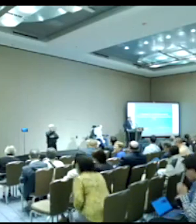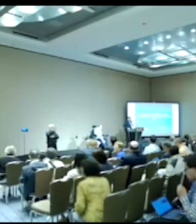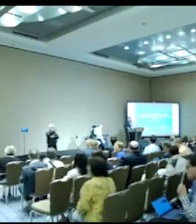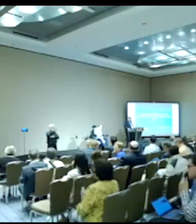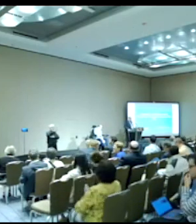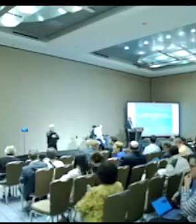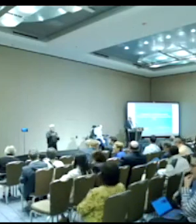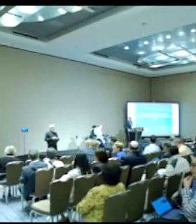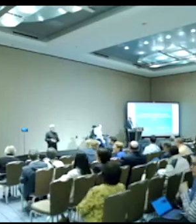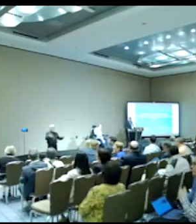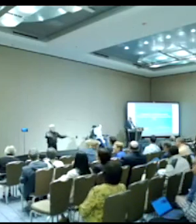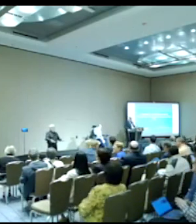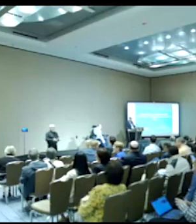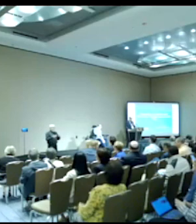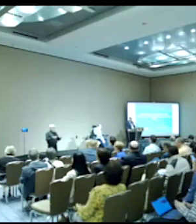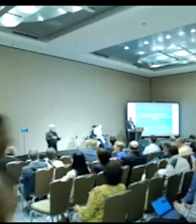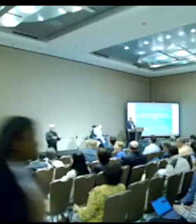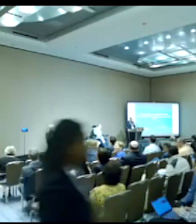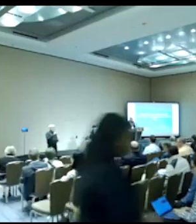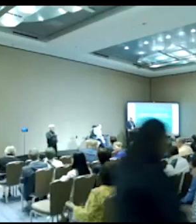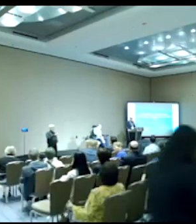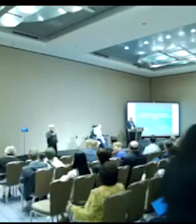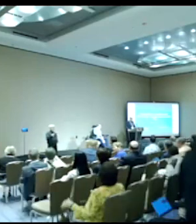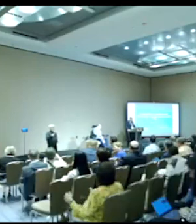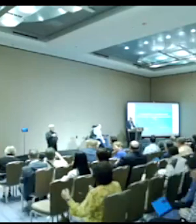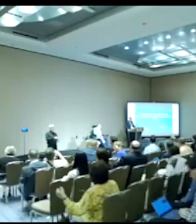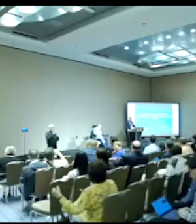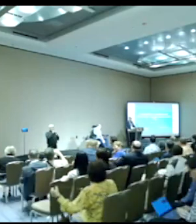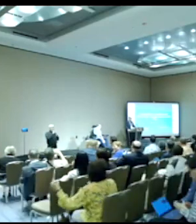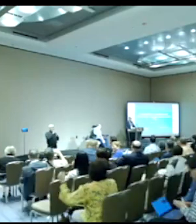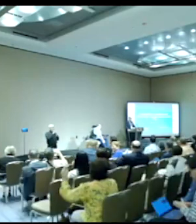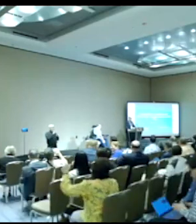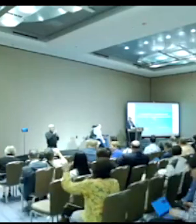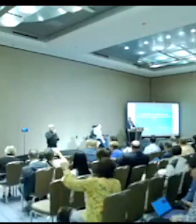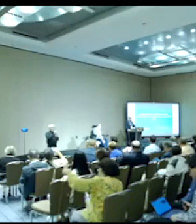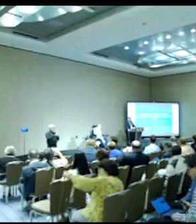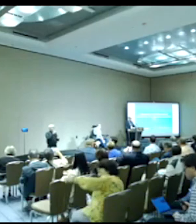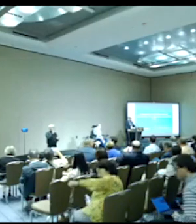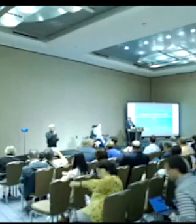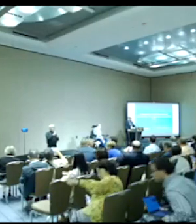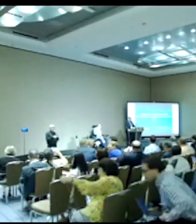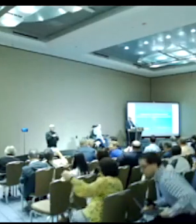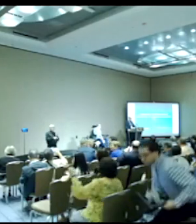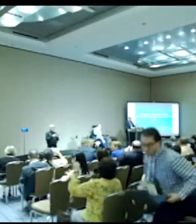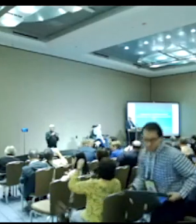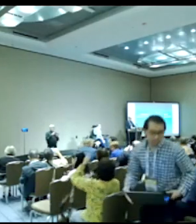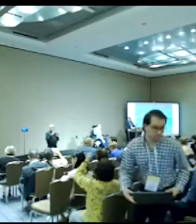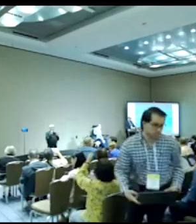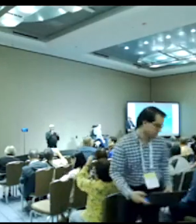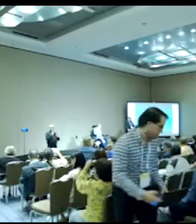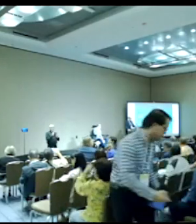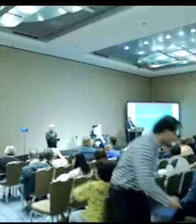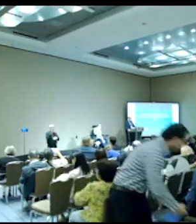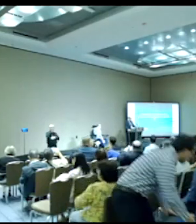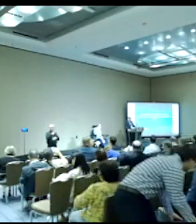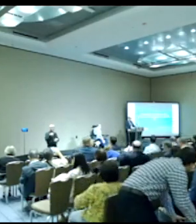Welcome to the 2022 Distinguished Contributions to Research in Education Award Lecture. My name is